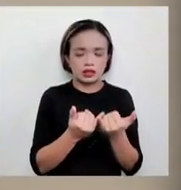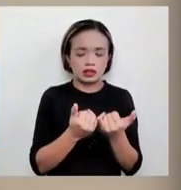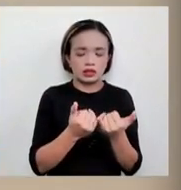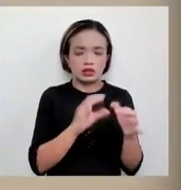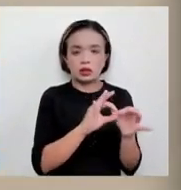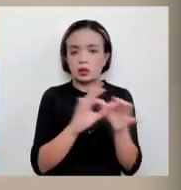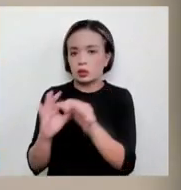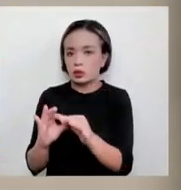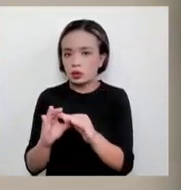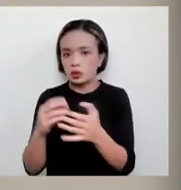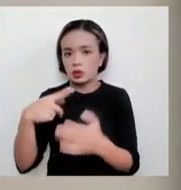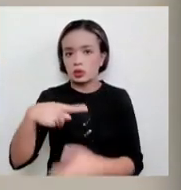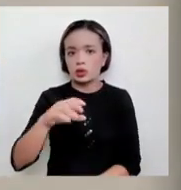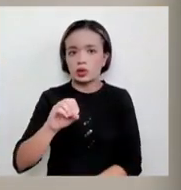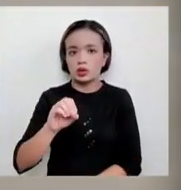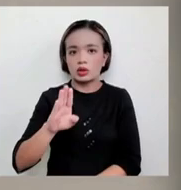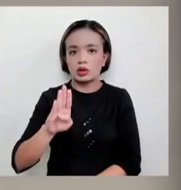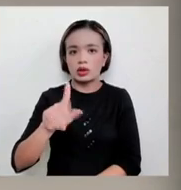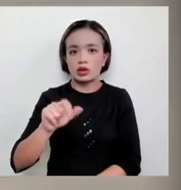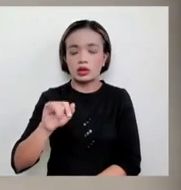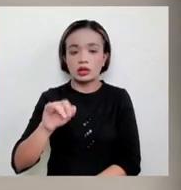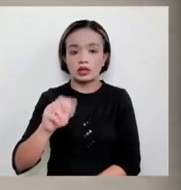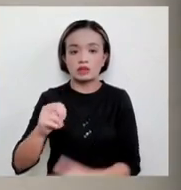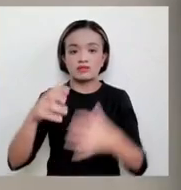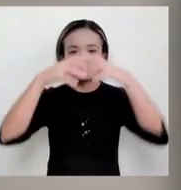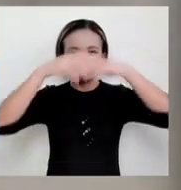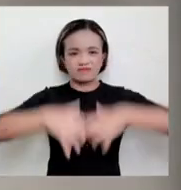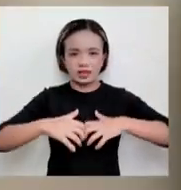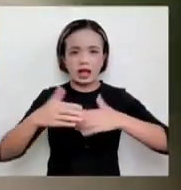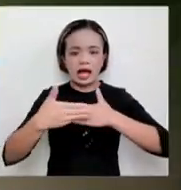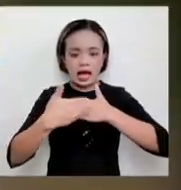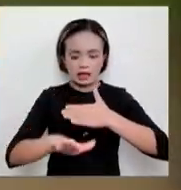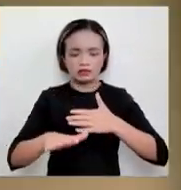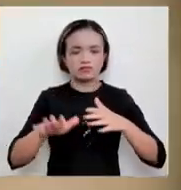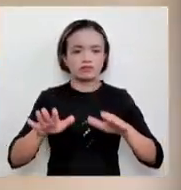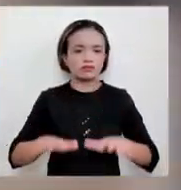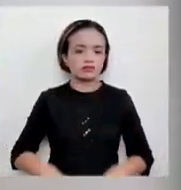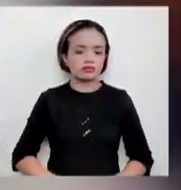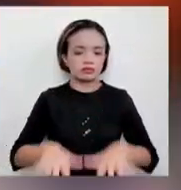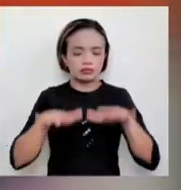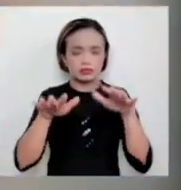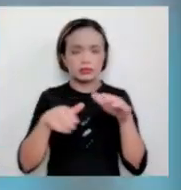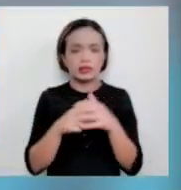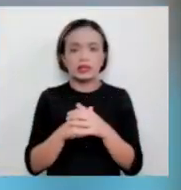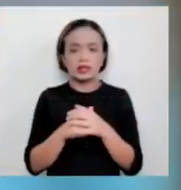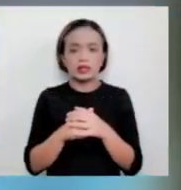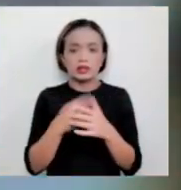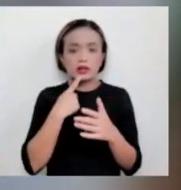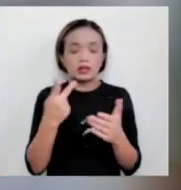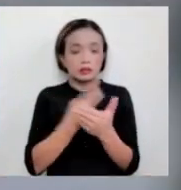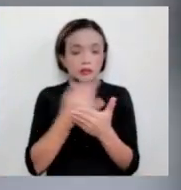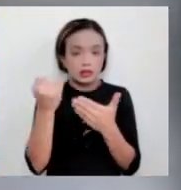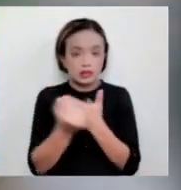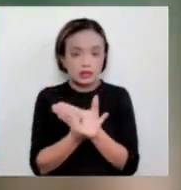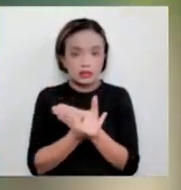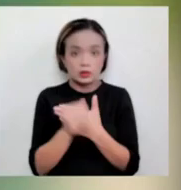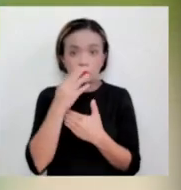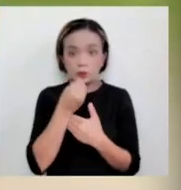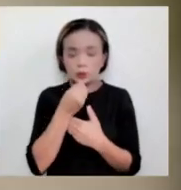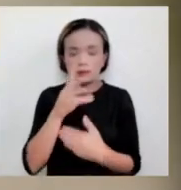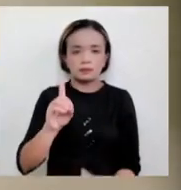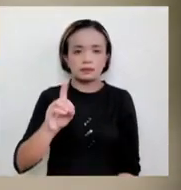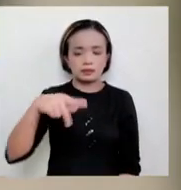the Poblacion area, collapsed after the flooding. Attorney Pasiona says the project, which is under DPWH, is